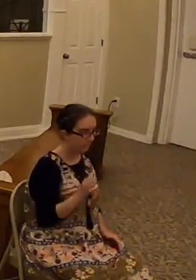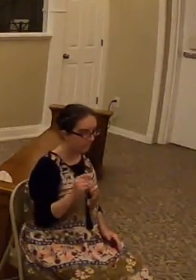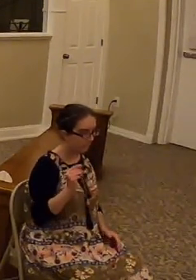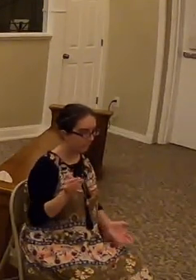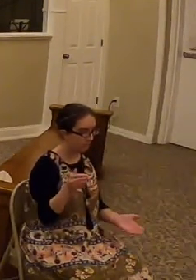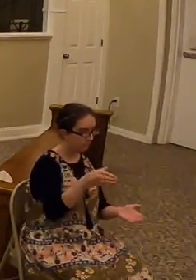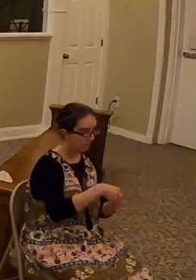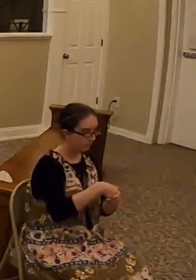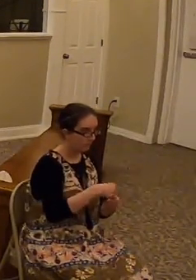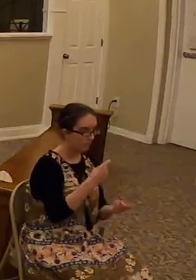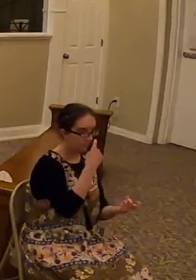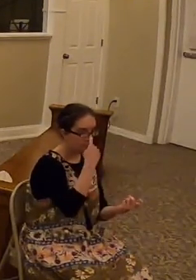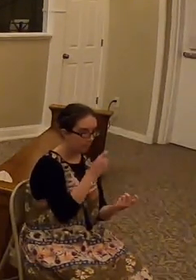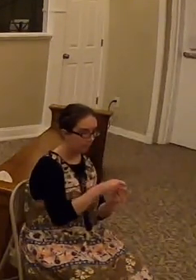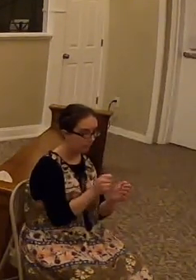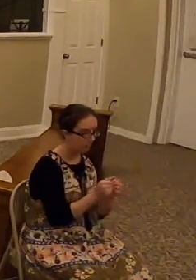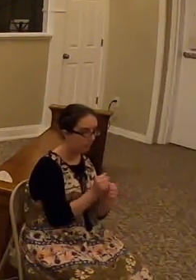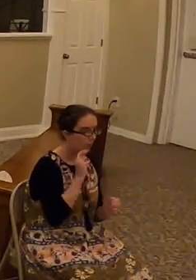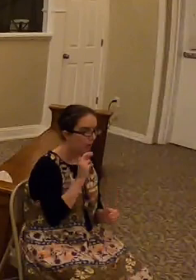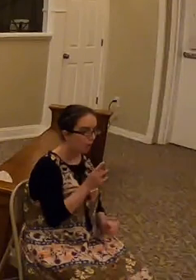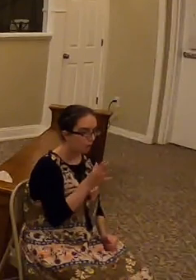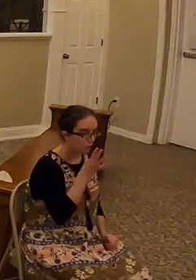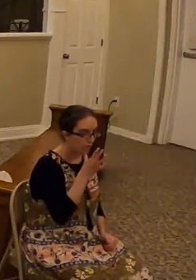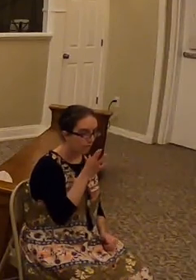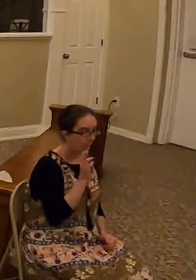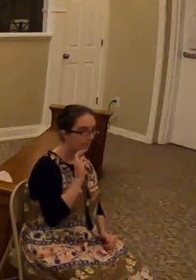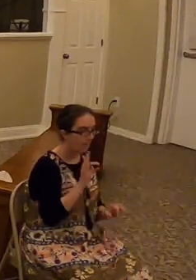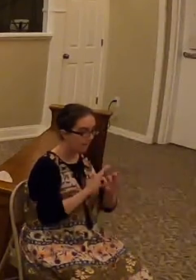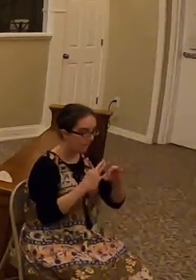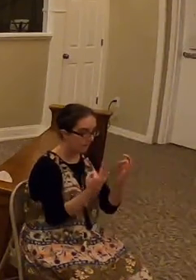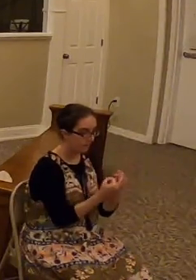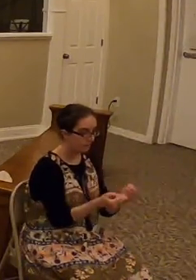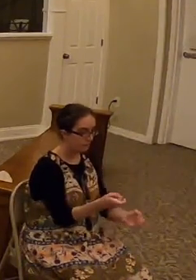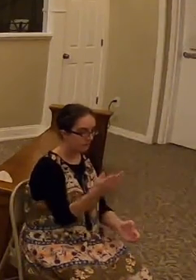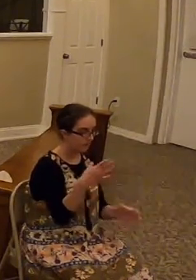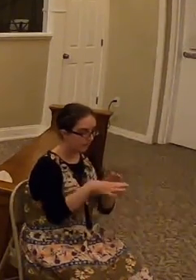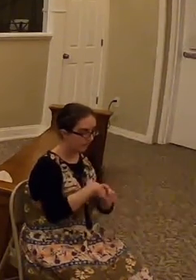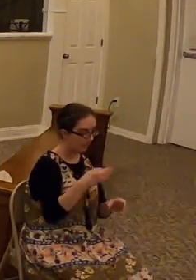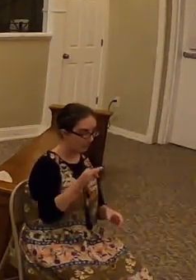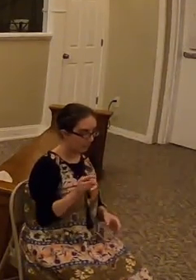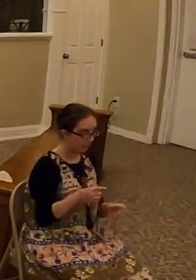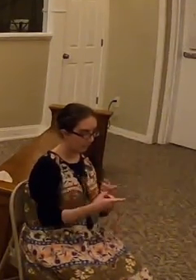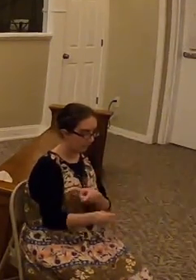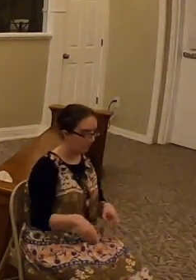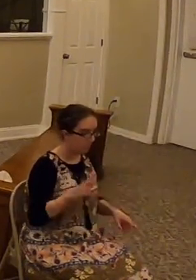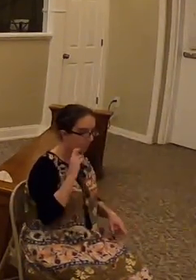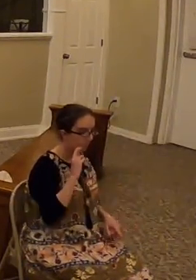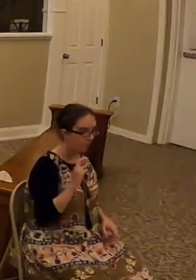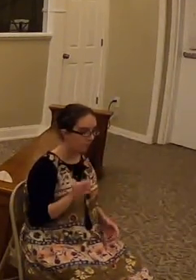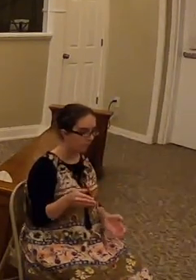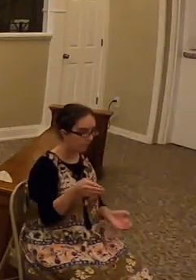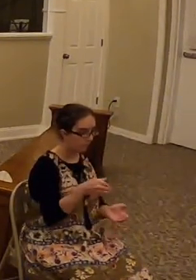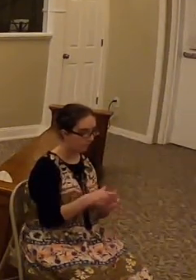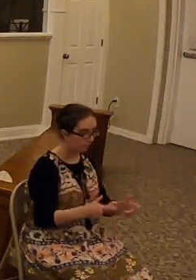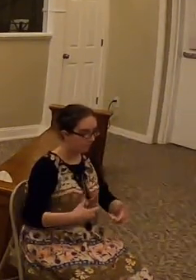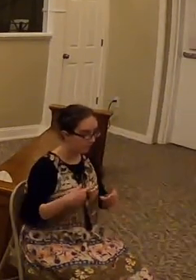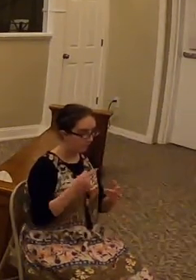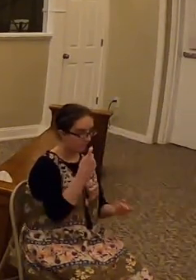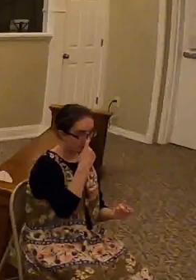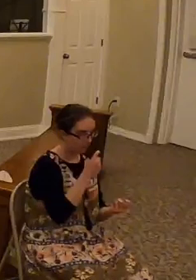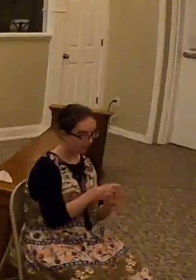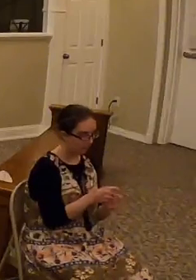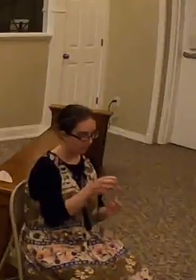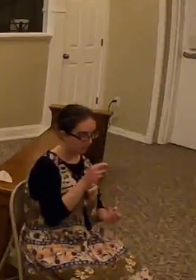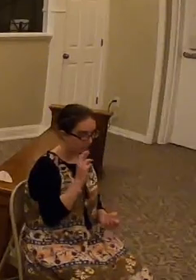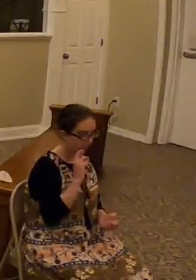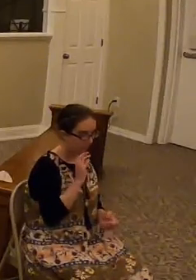up going back into witchcraft with her mother and her family that she came out of. Divorced her husband, went back and is living in witchcraft today.